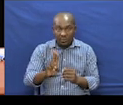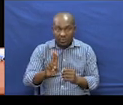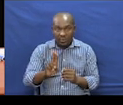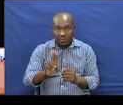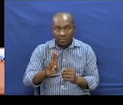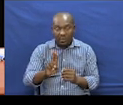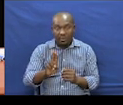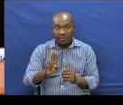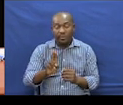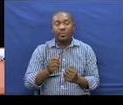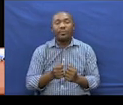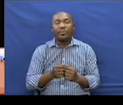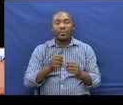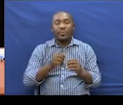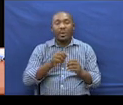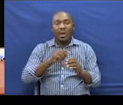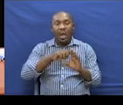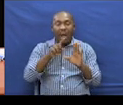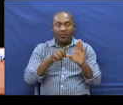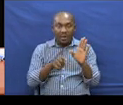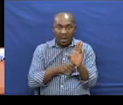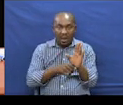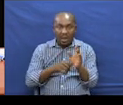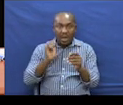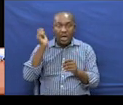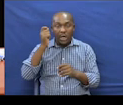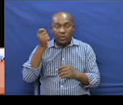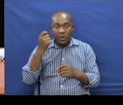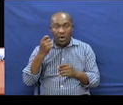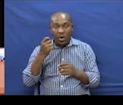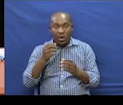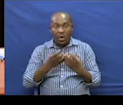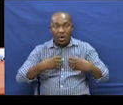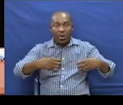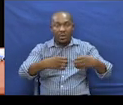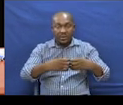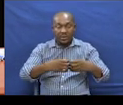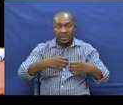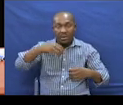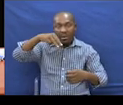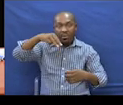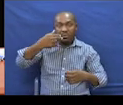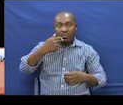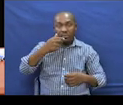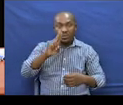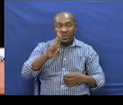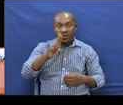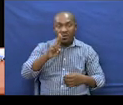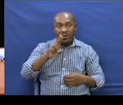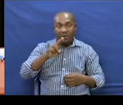Nyerere, the African National Congress, ANC, which was led by Zuberi Mutemvu, All Muslim National Union